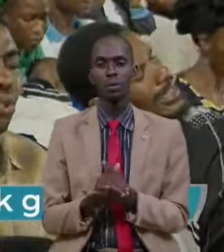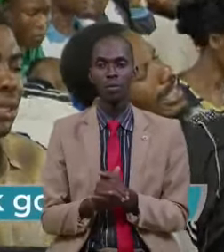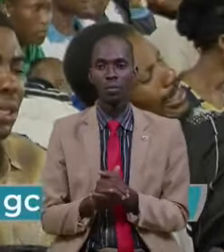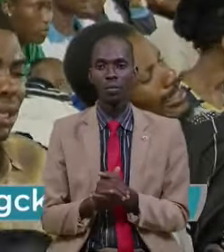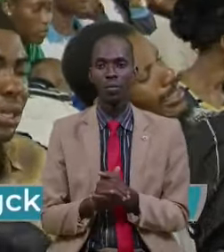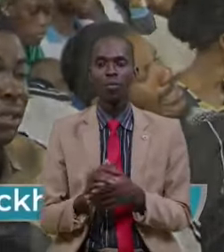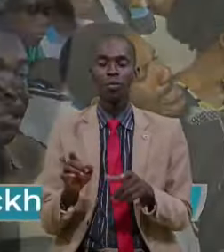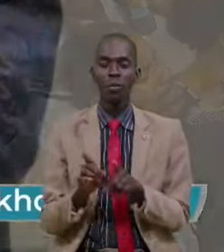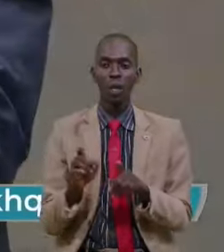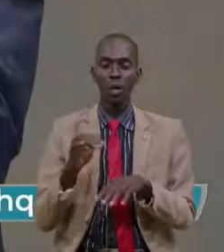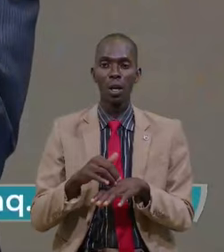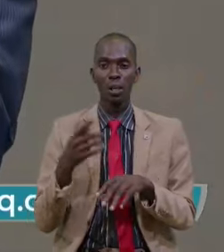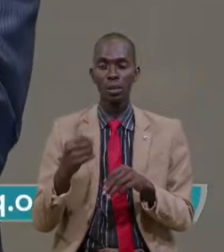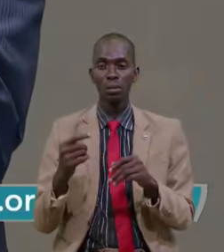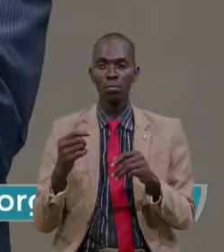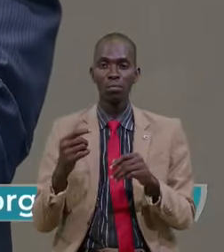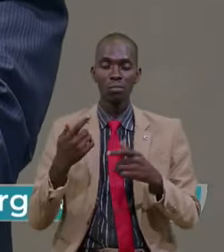far back,